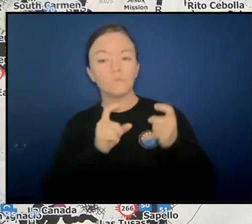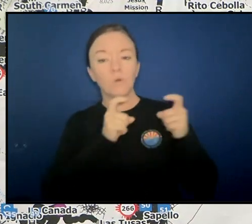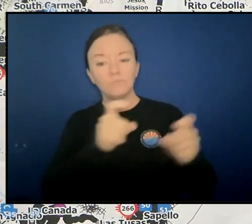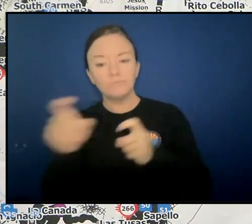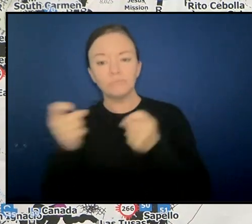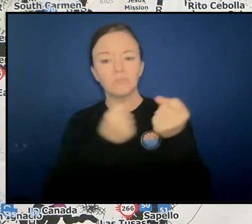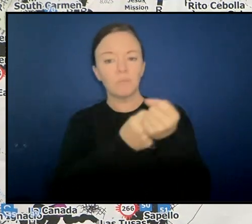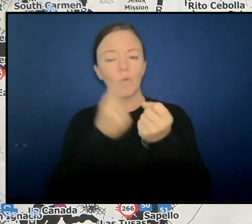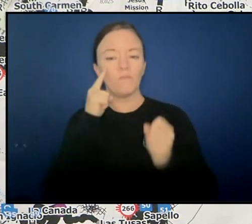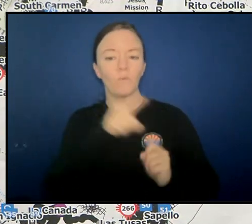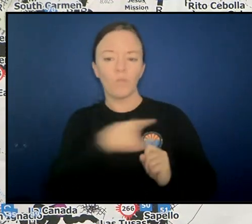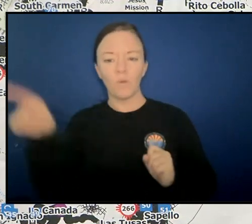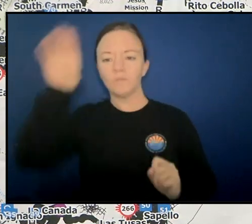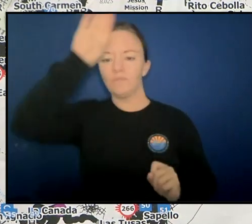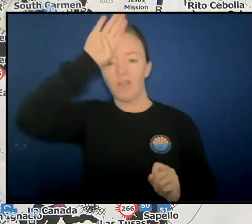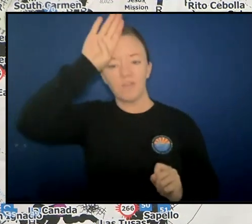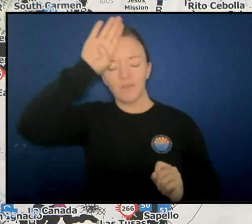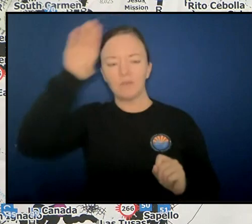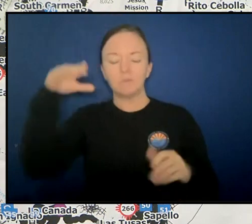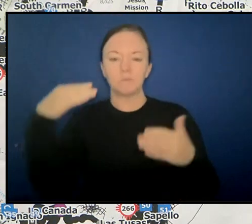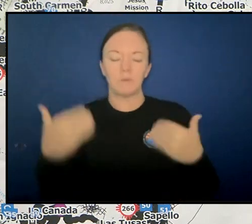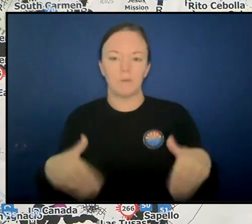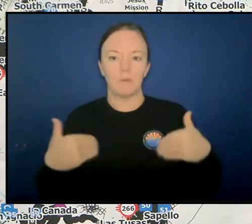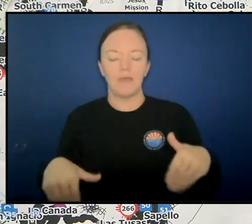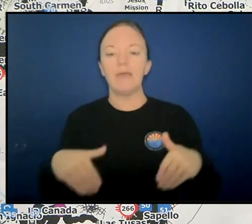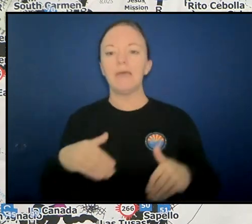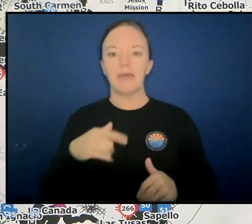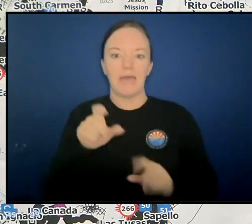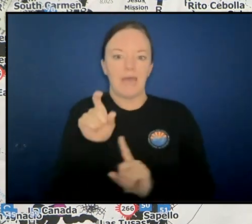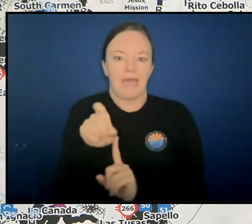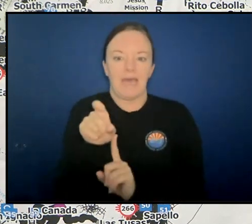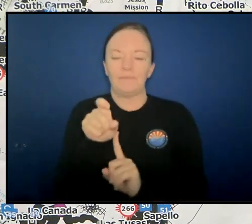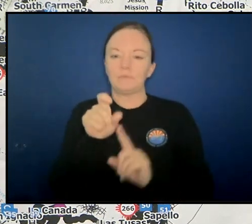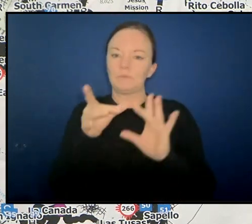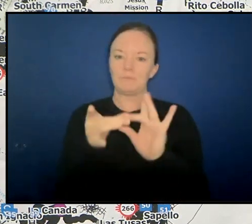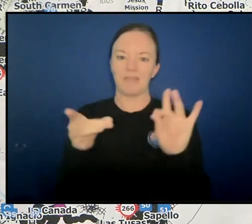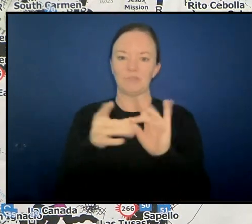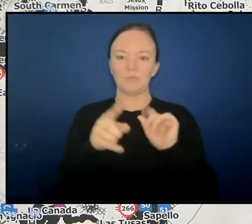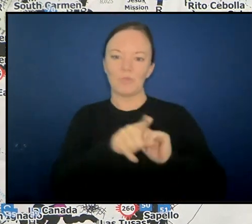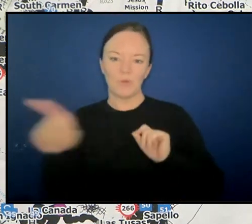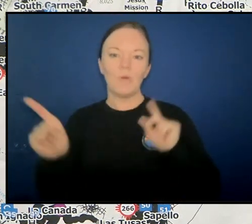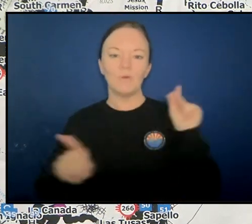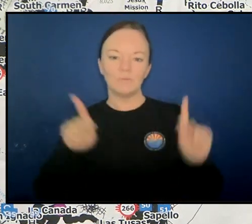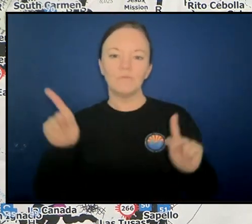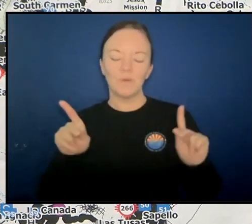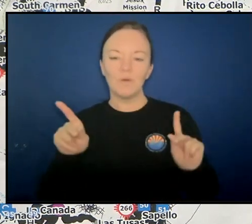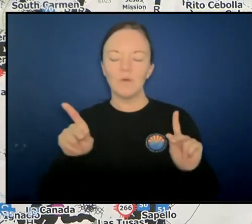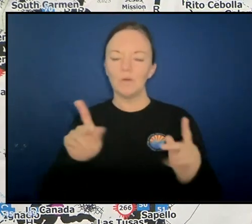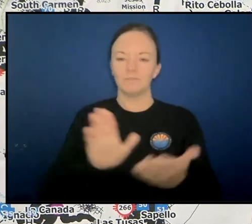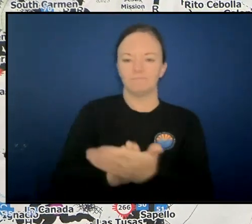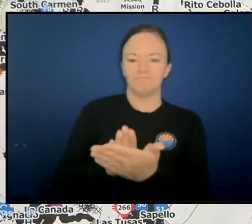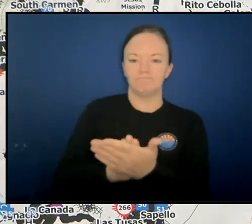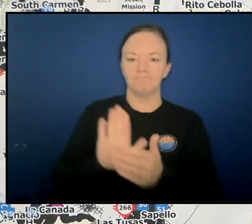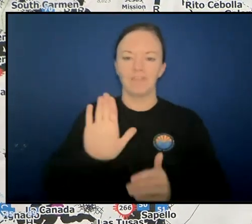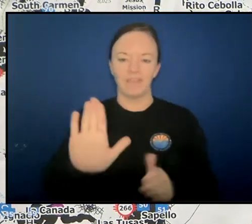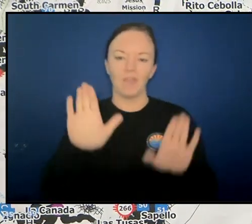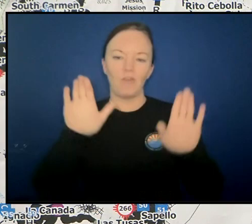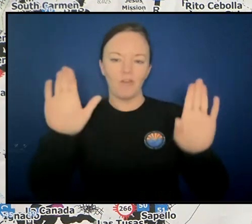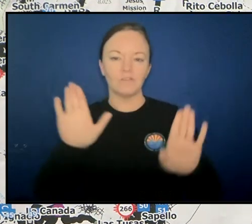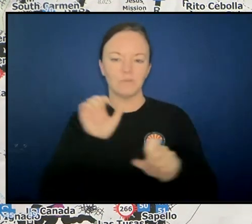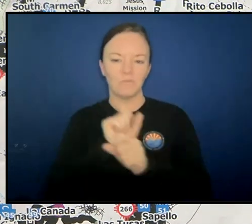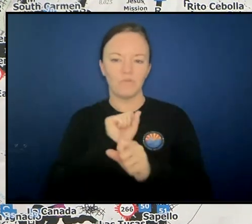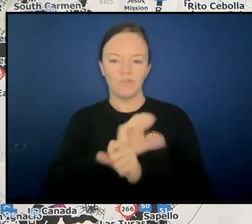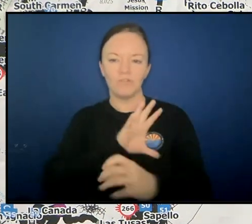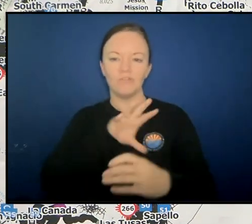out there. And so it would be remiss of me to not mention those folks and just talk about the the great work they contribute to the overall success